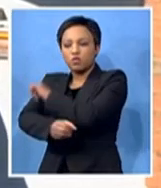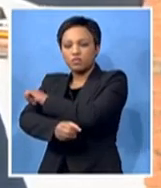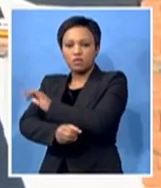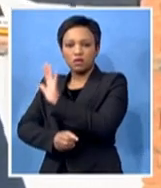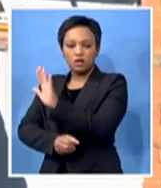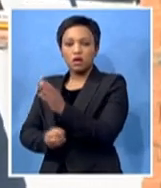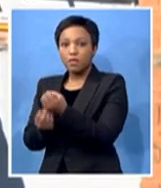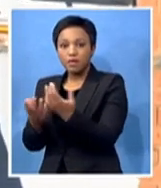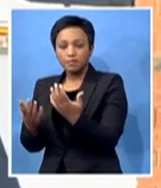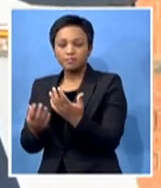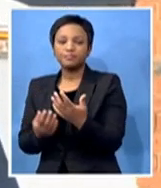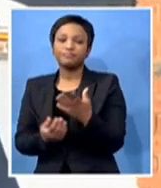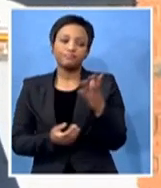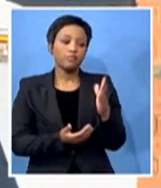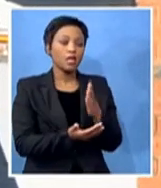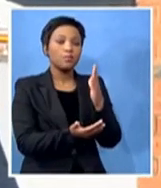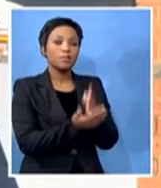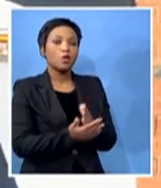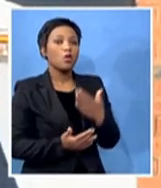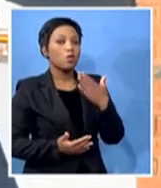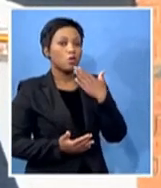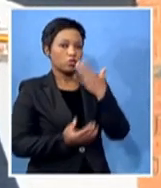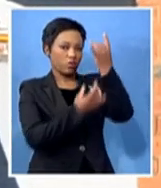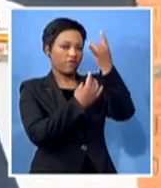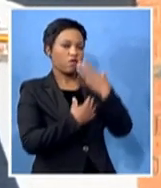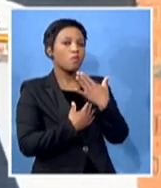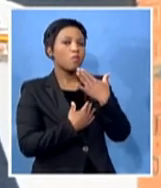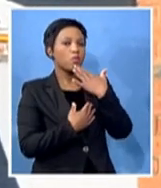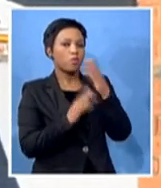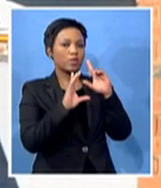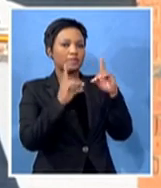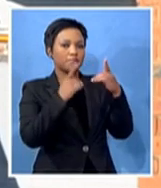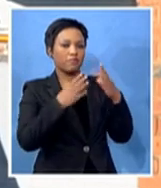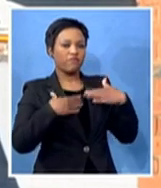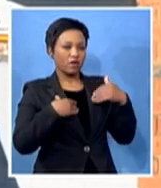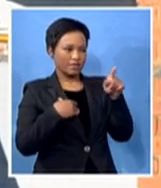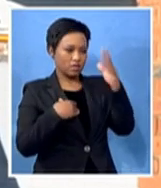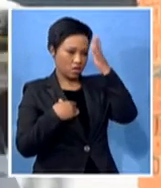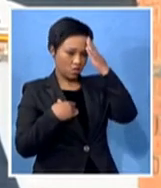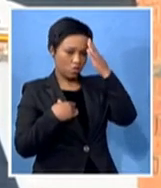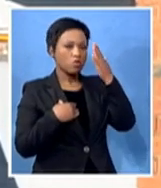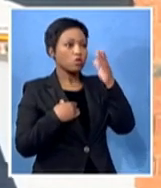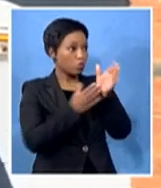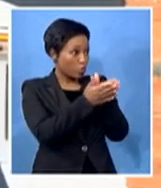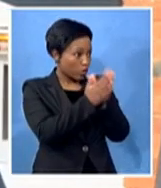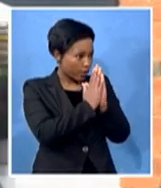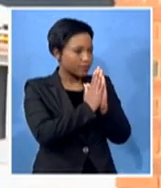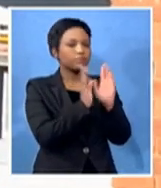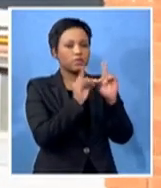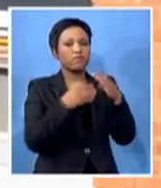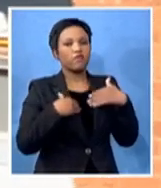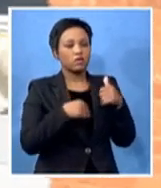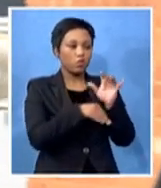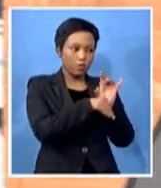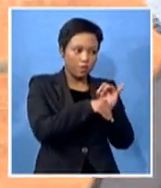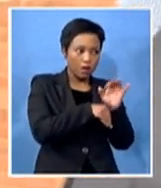details of the numbers that you are requesting, and I think we'll consult them. Okay. Premier, thank you very much for your time.